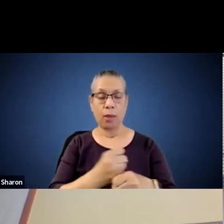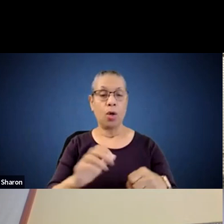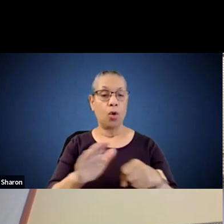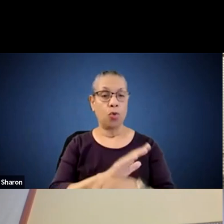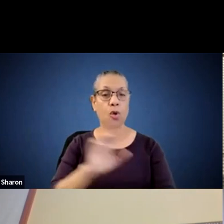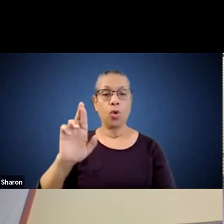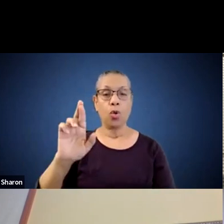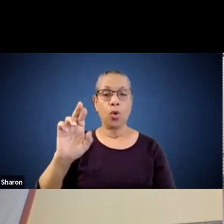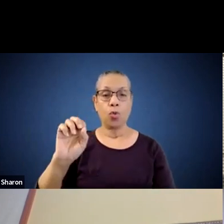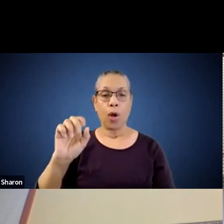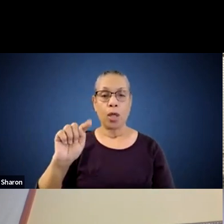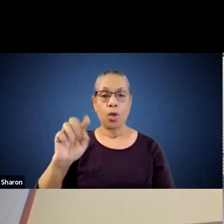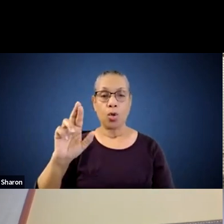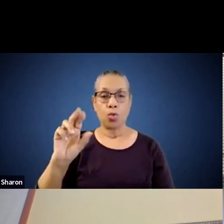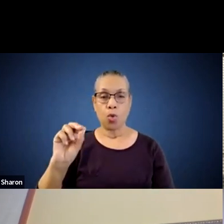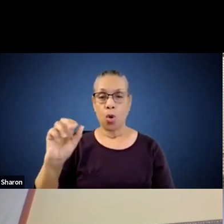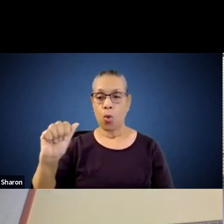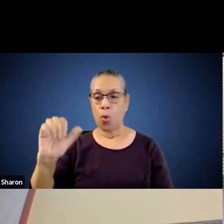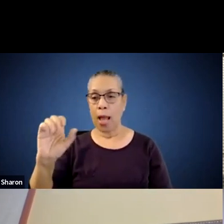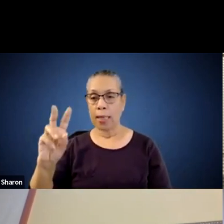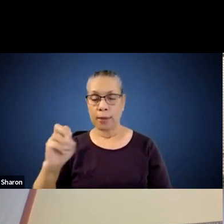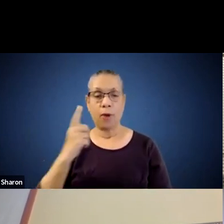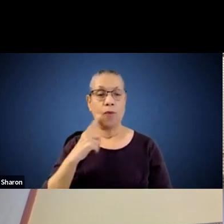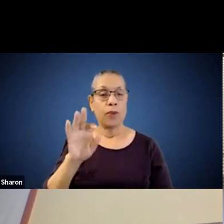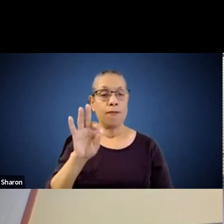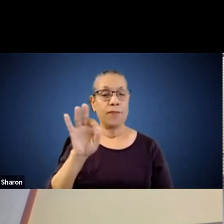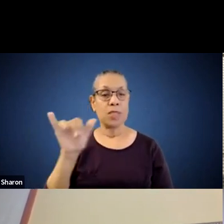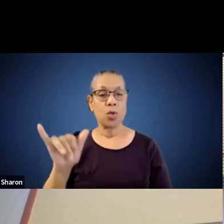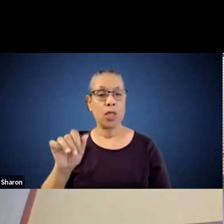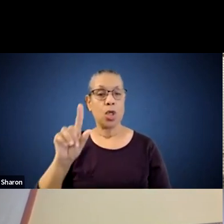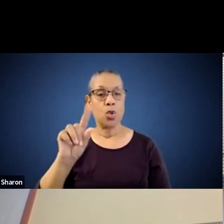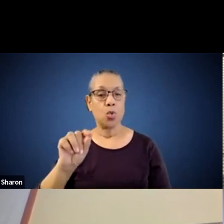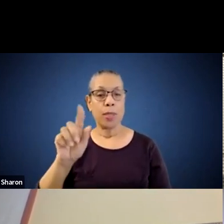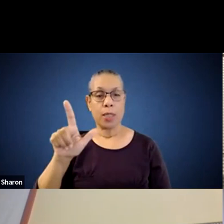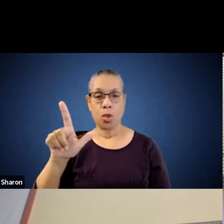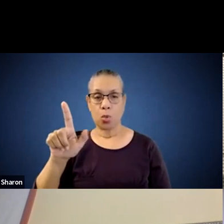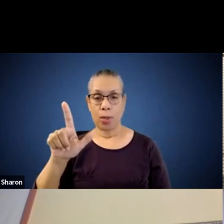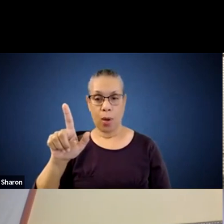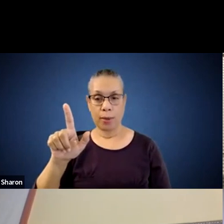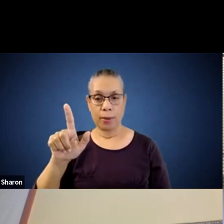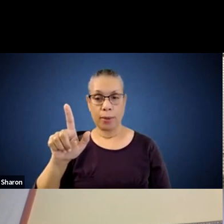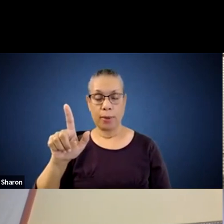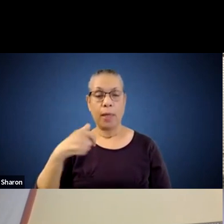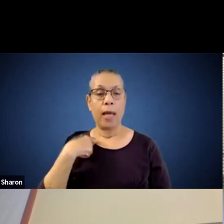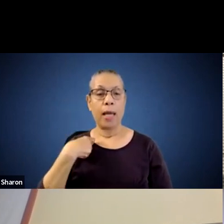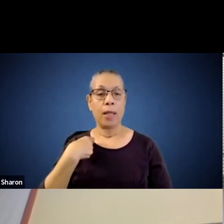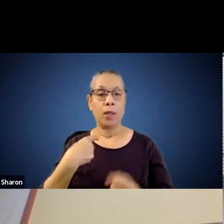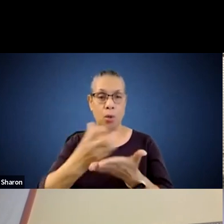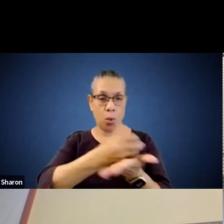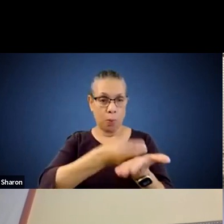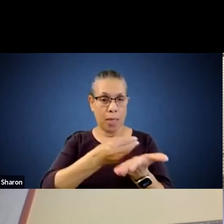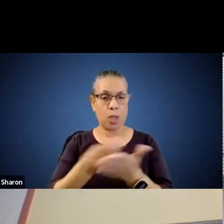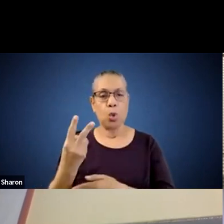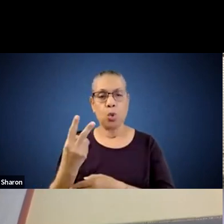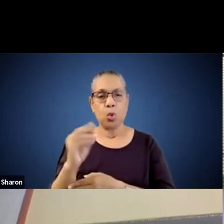retroactive agreement covering the fiscal year 2021 uh and it's wages only it's a two percent